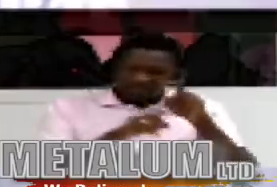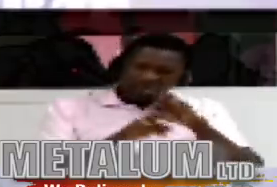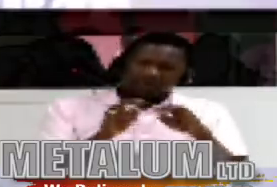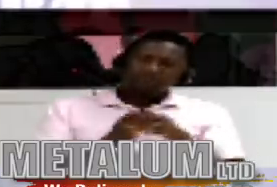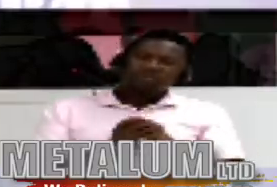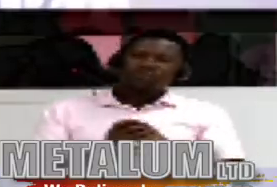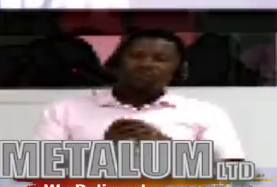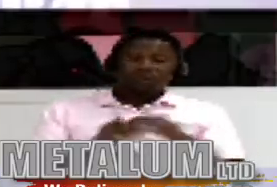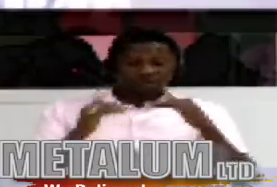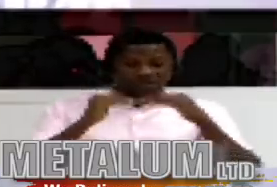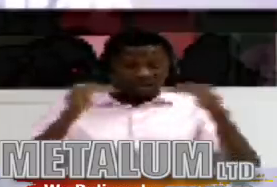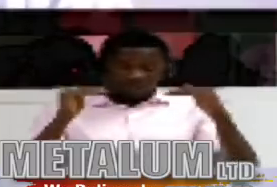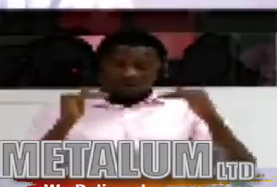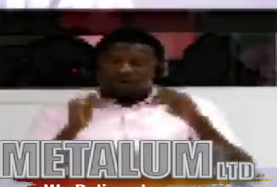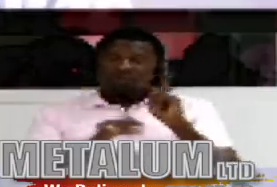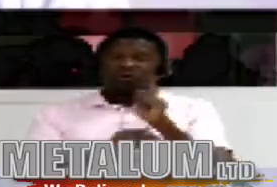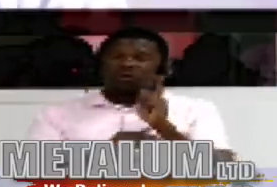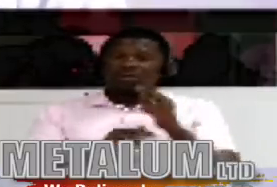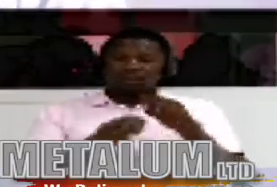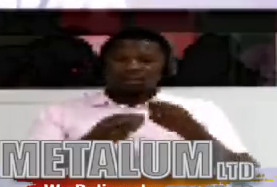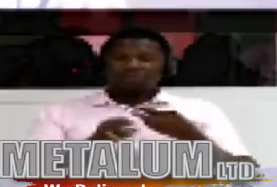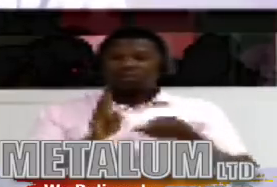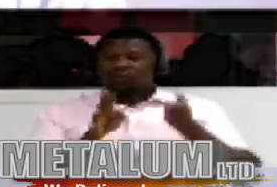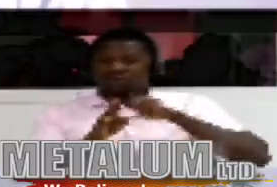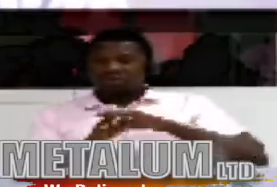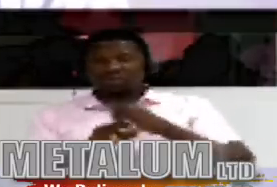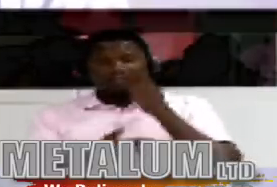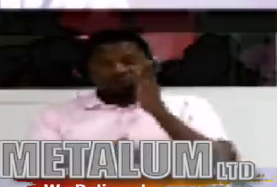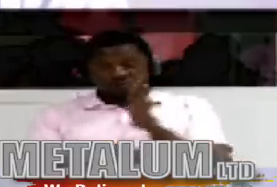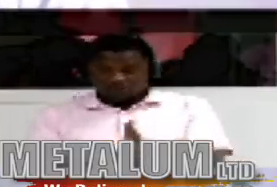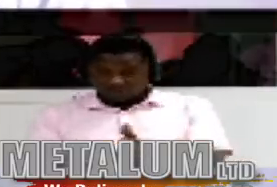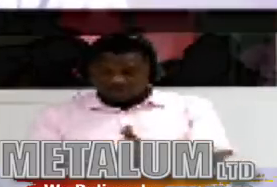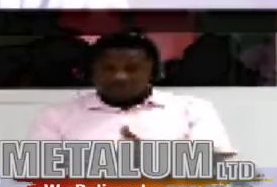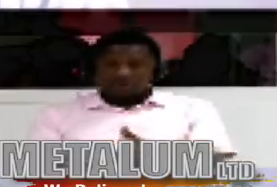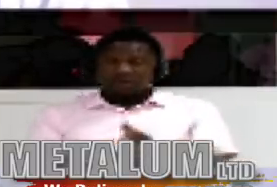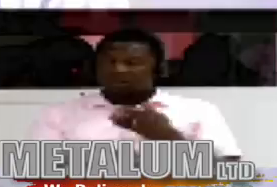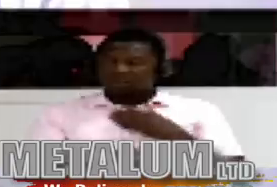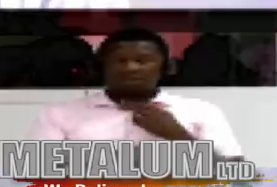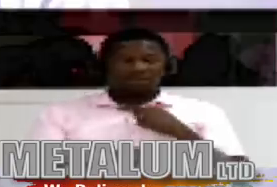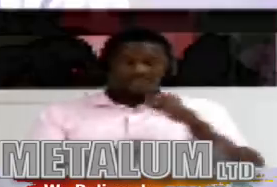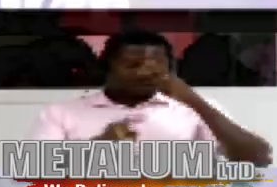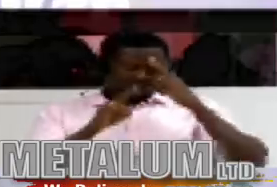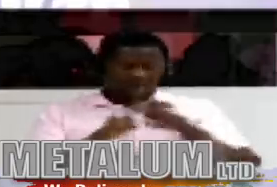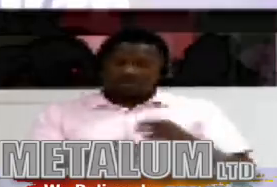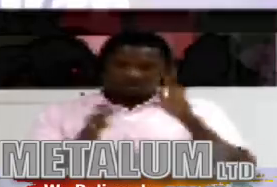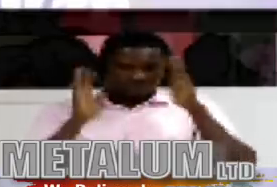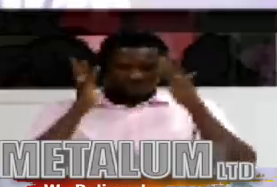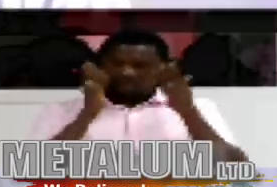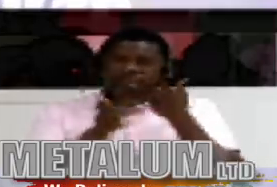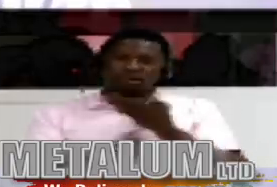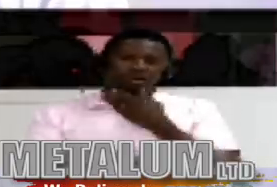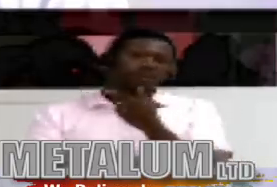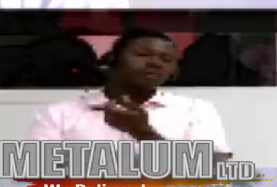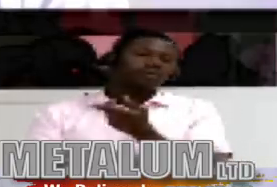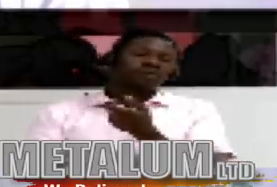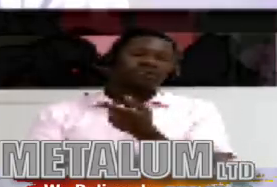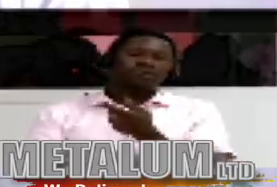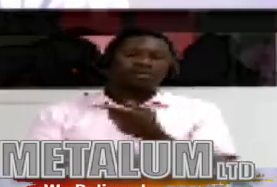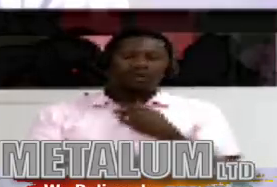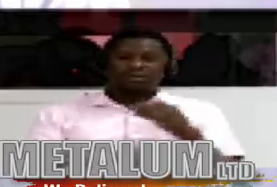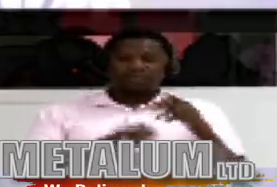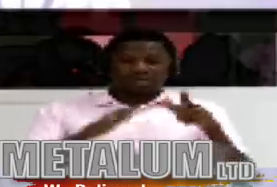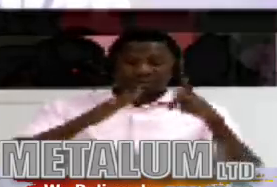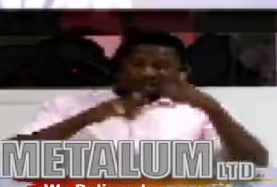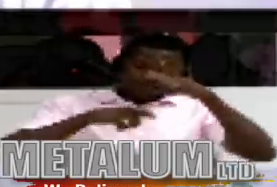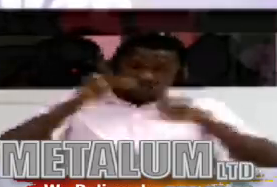equally, if what was reported is true, then there is a disciplinary problem. And also at the